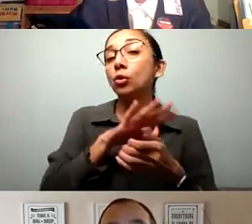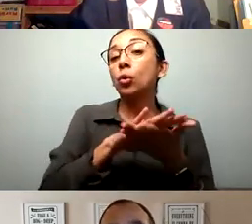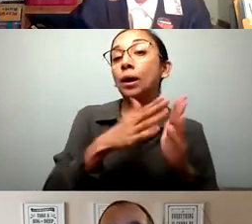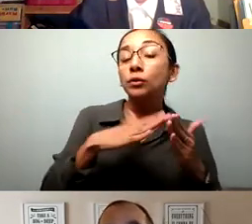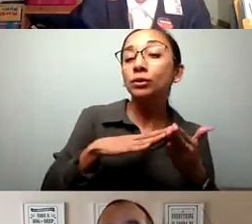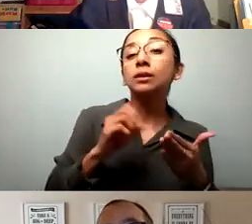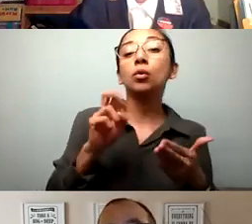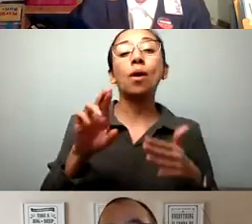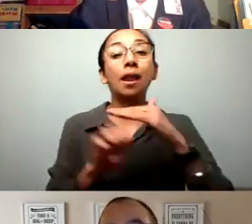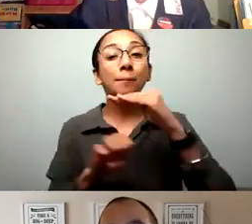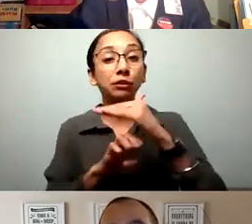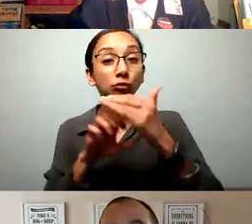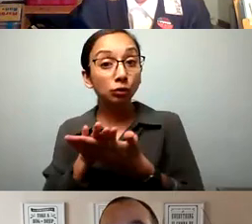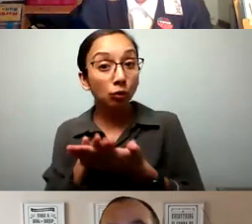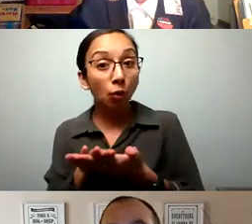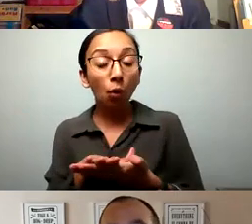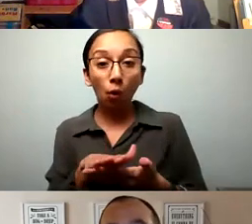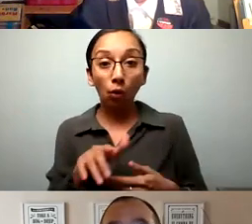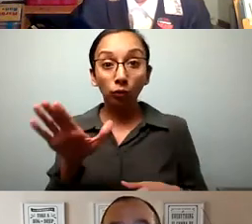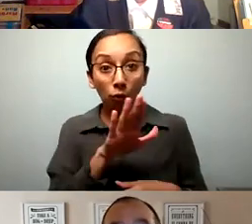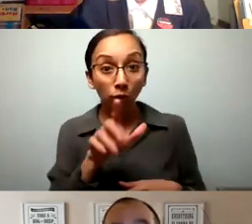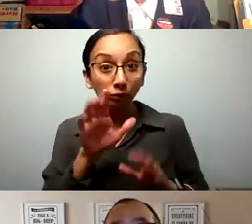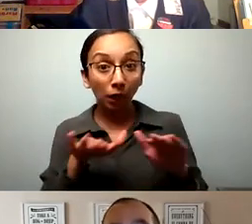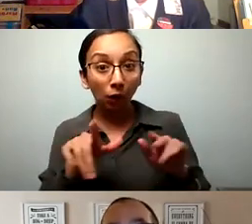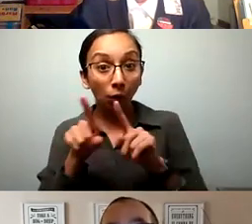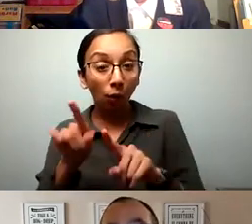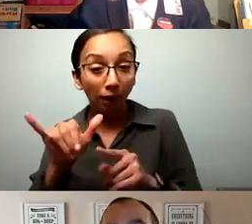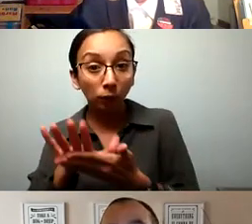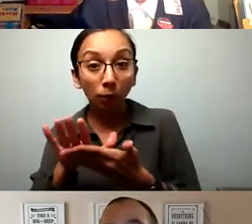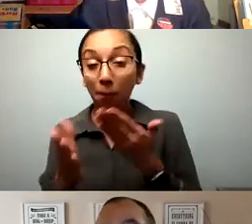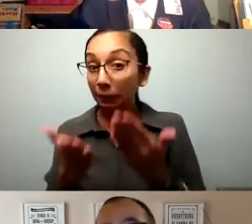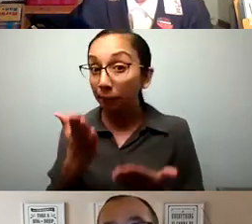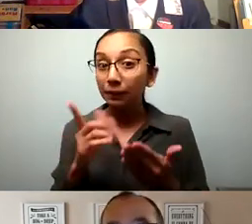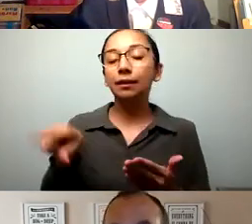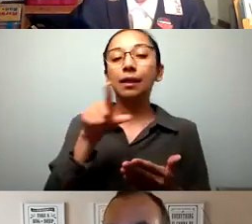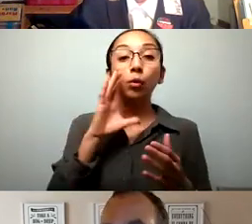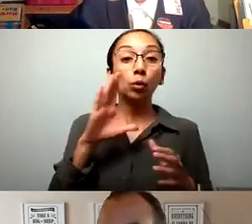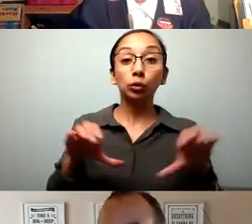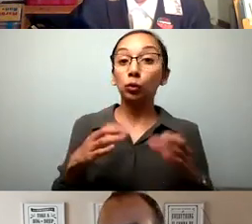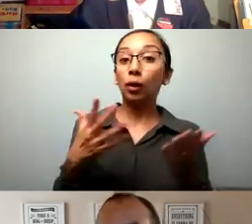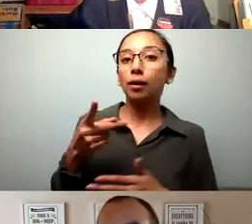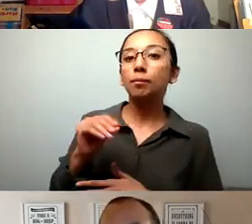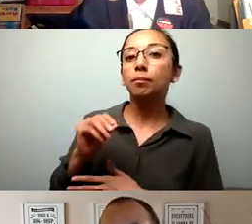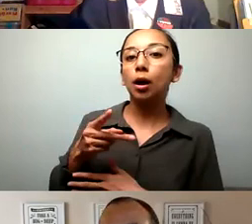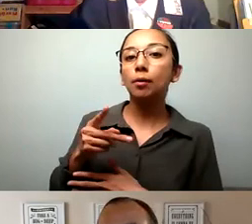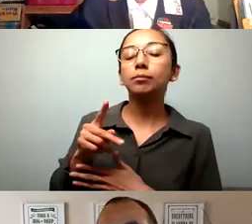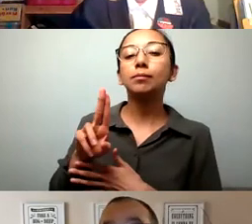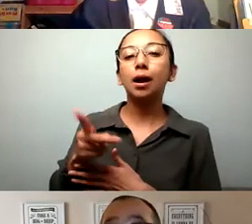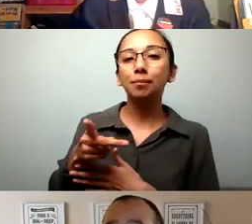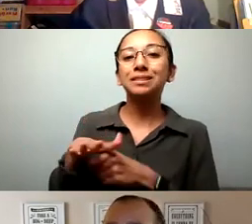the elementary school that your child attends, would also be doing what's called a pop-up site to be able to offer